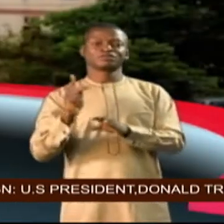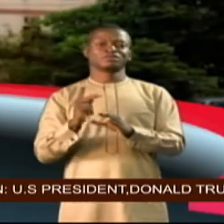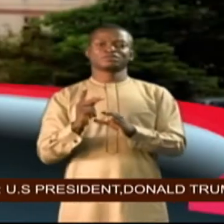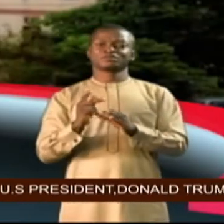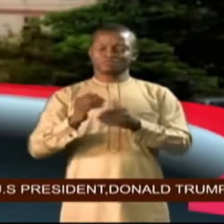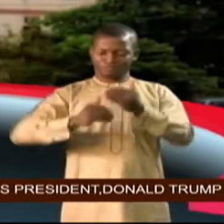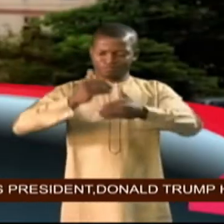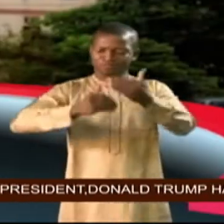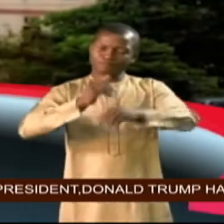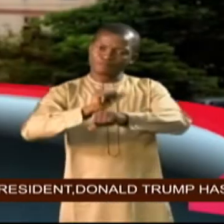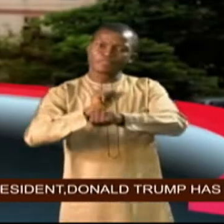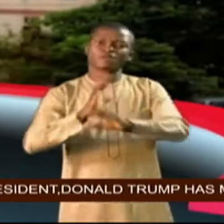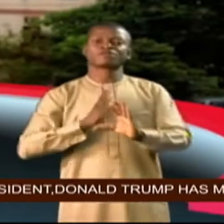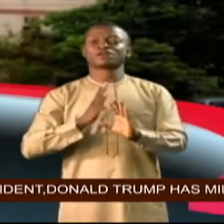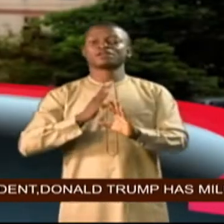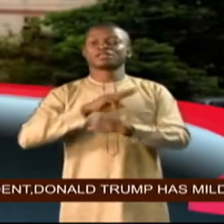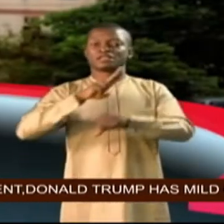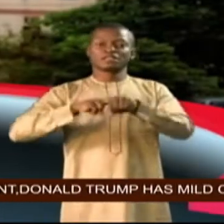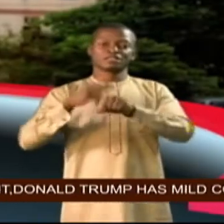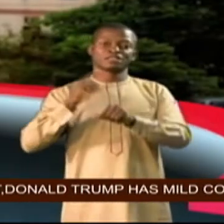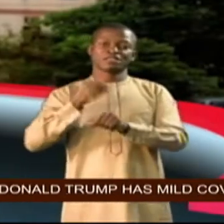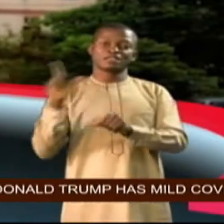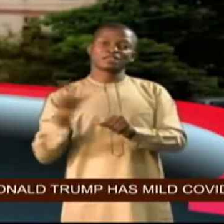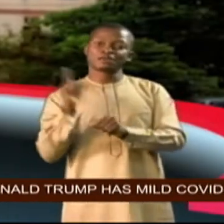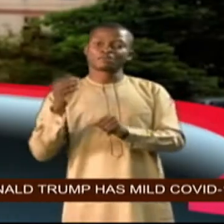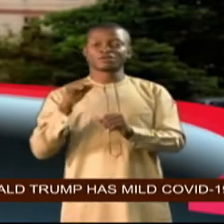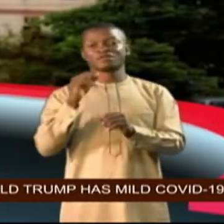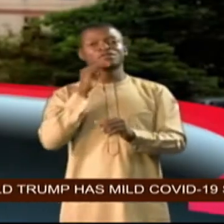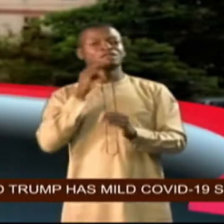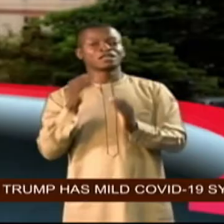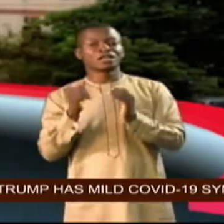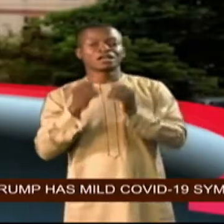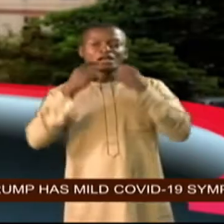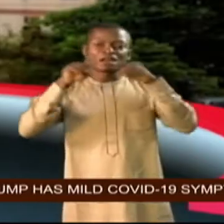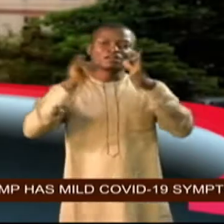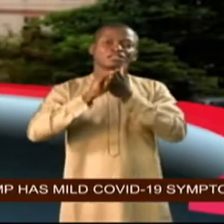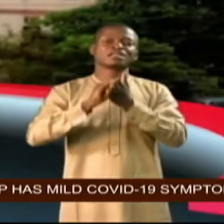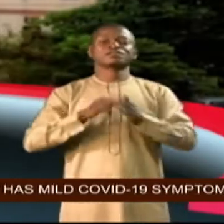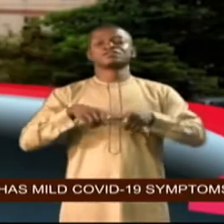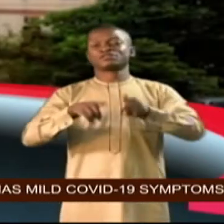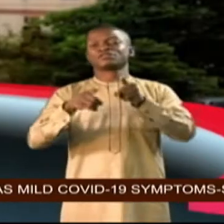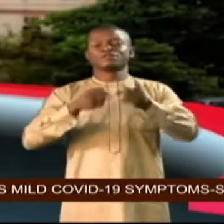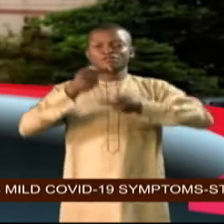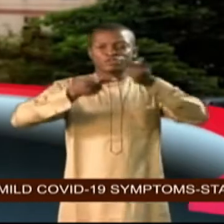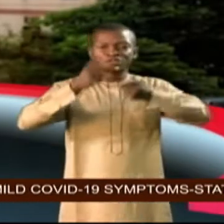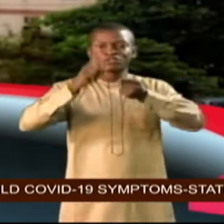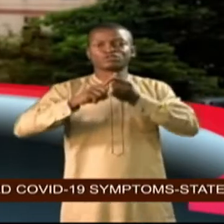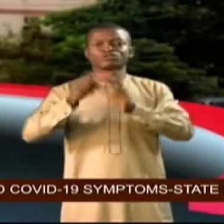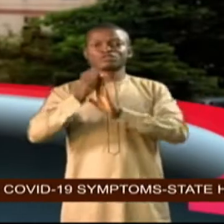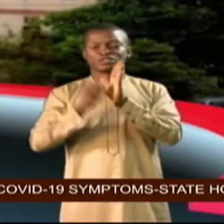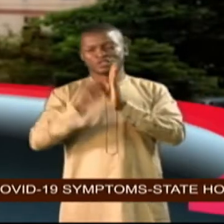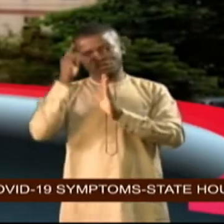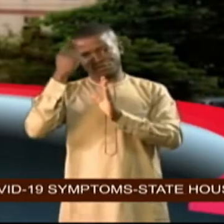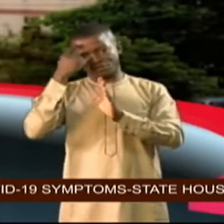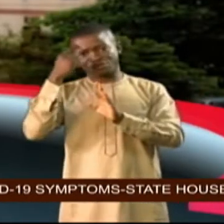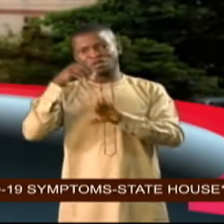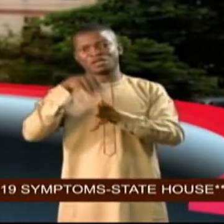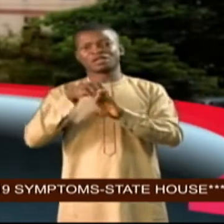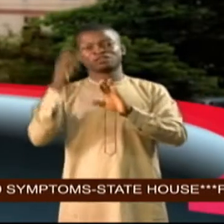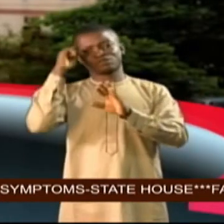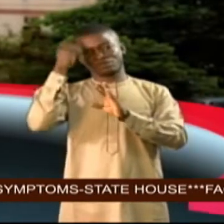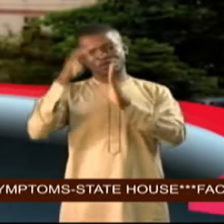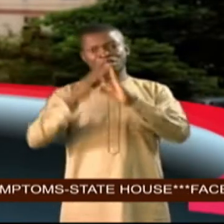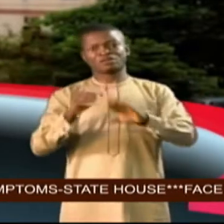Officer, National Library of Nigeria, Professor Lanre Aino, announced this during a courtesy visit to the State Governor in Government House,